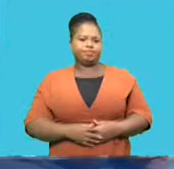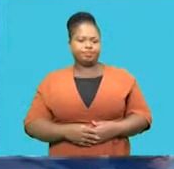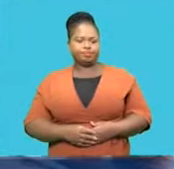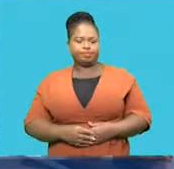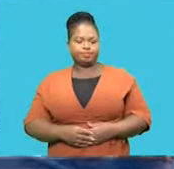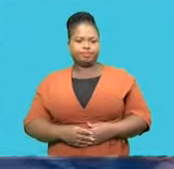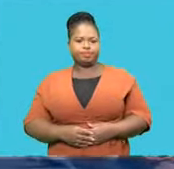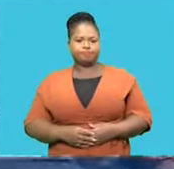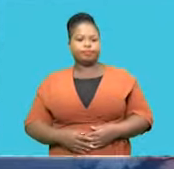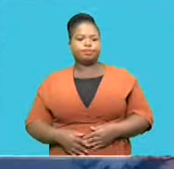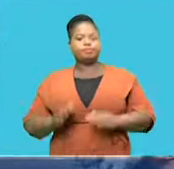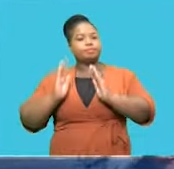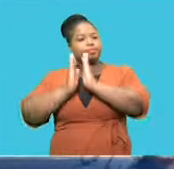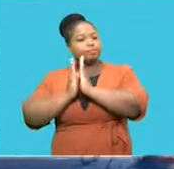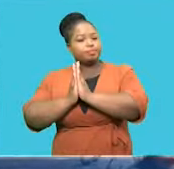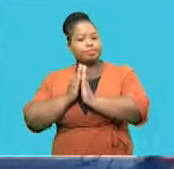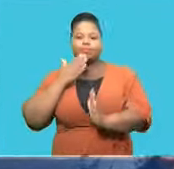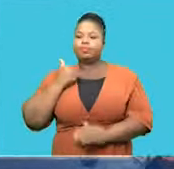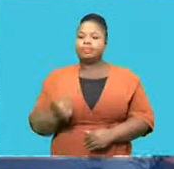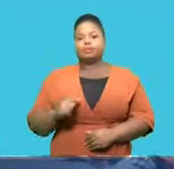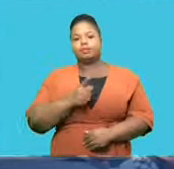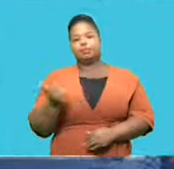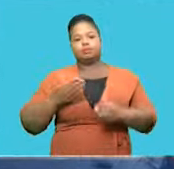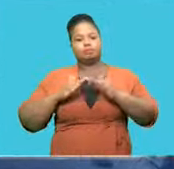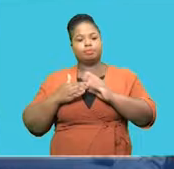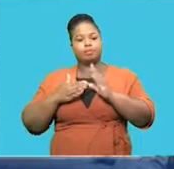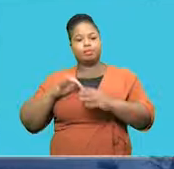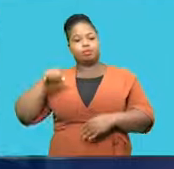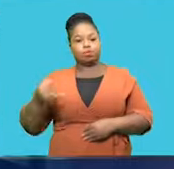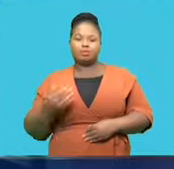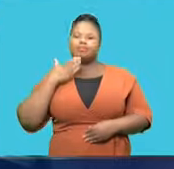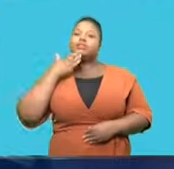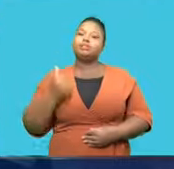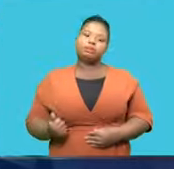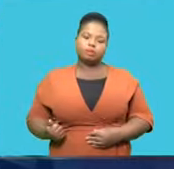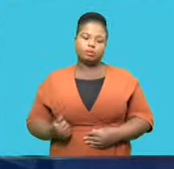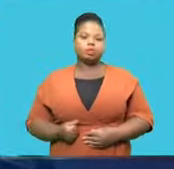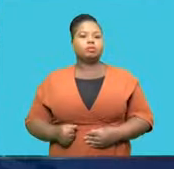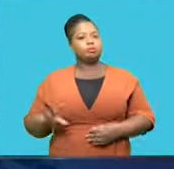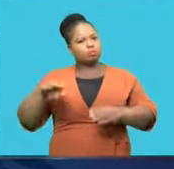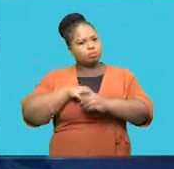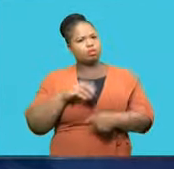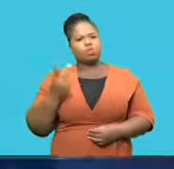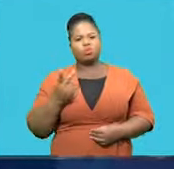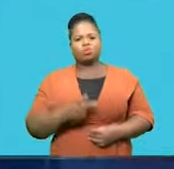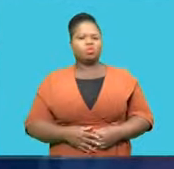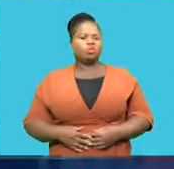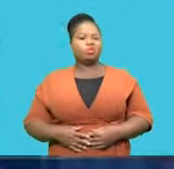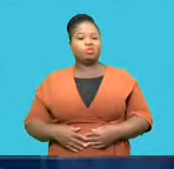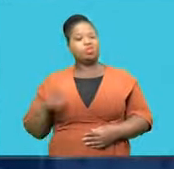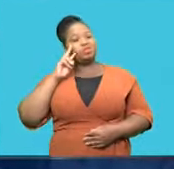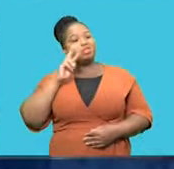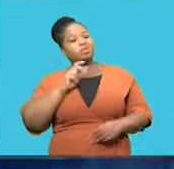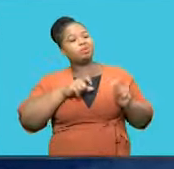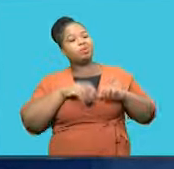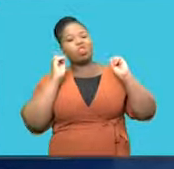We are appealing to the residents of Johannesburg. Please also play your part. Don't, when you see